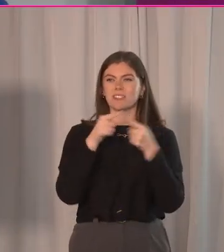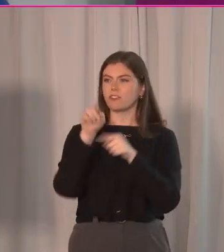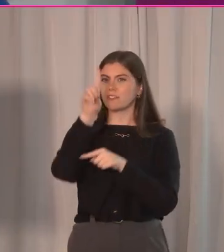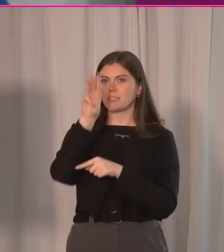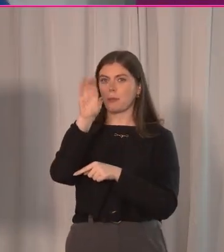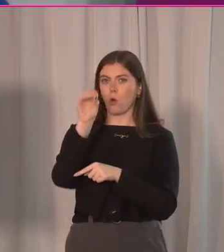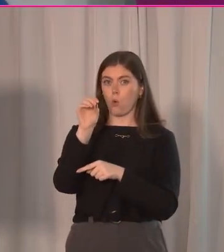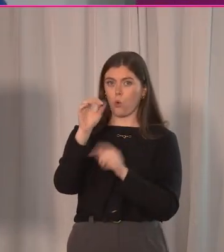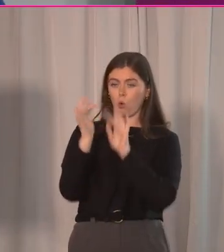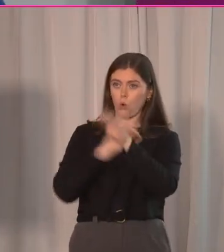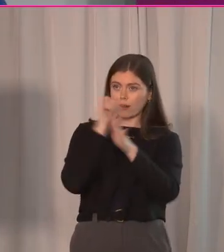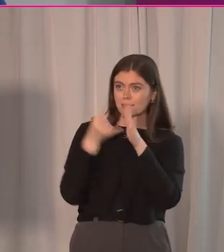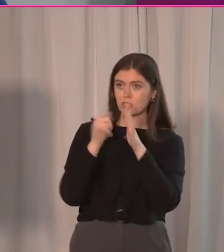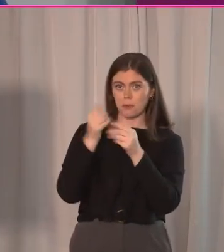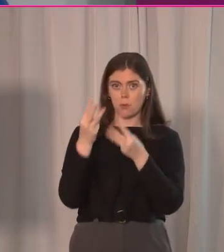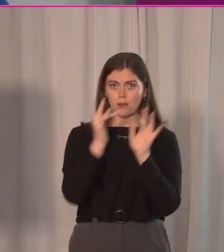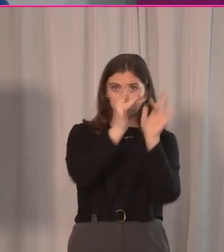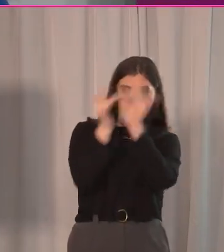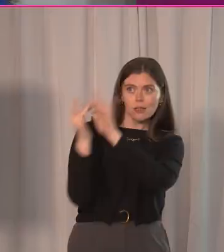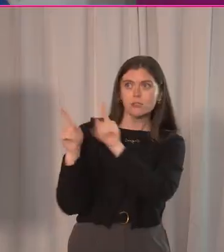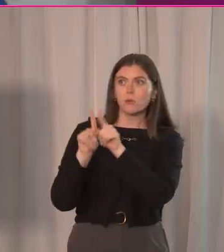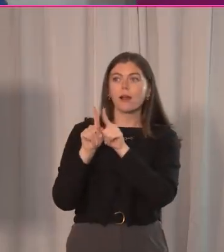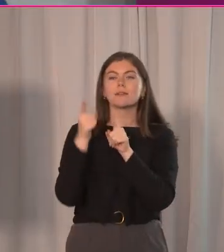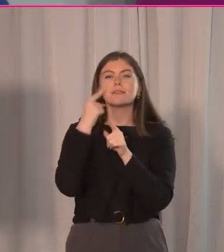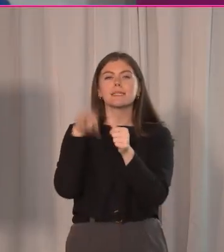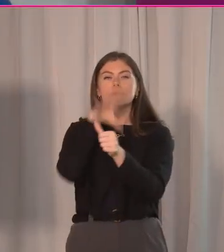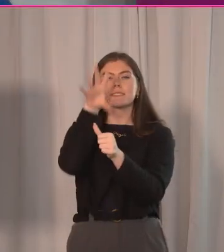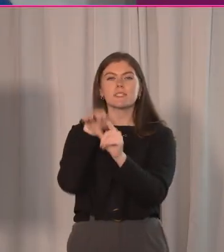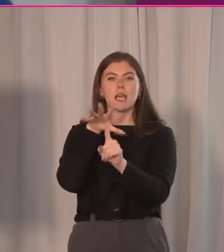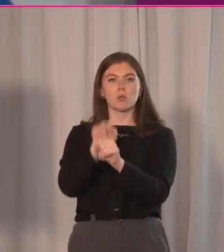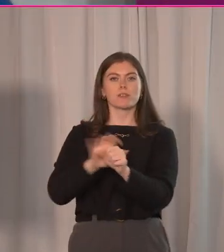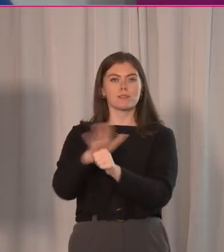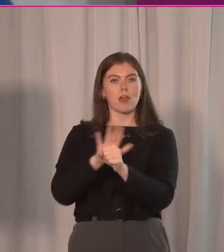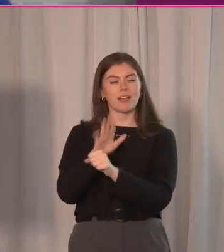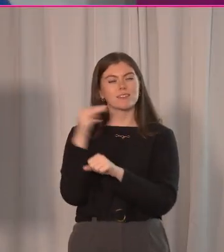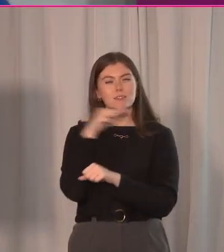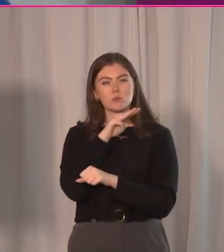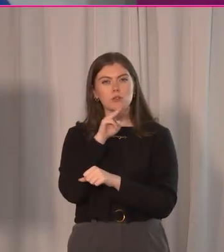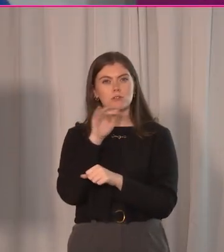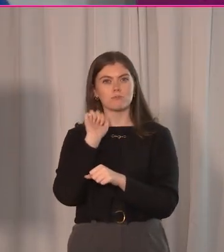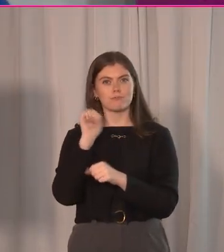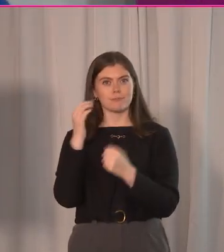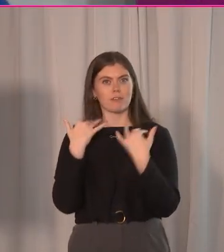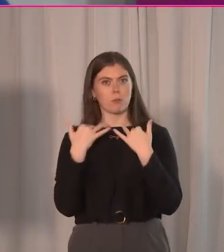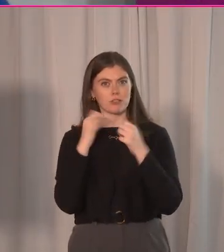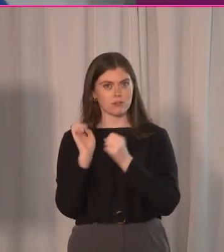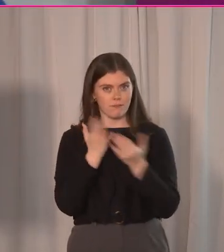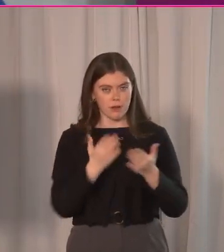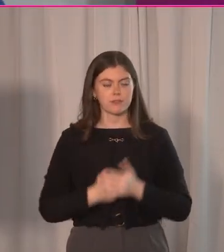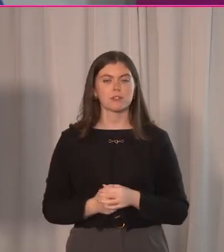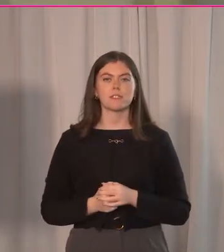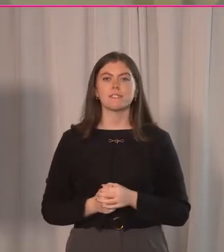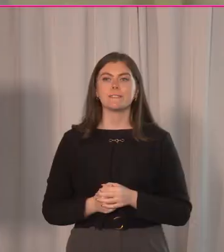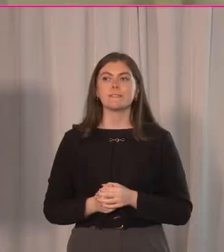that they might want to get in touch with, as well as the different diagnosis-specific areas. I think it's important. Okay, thank you,